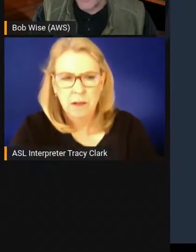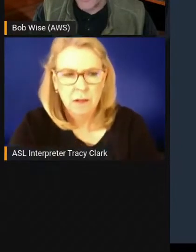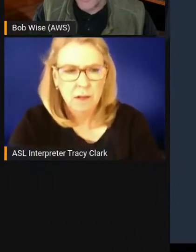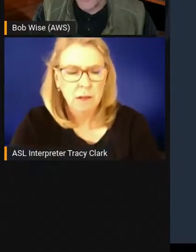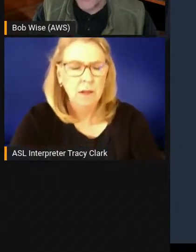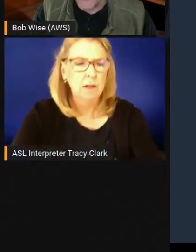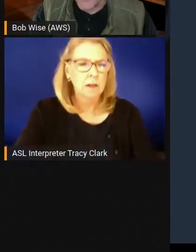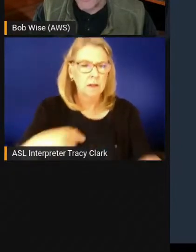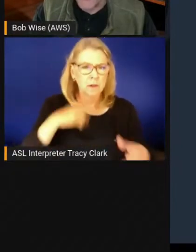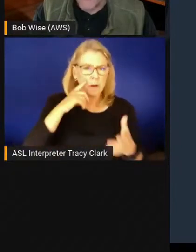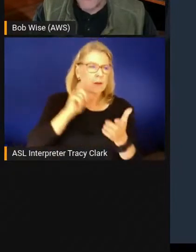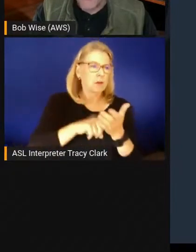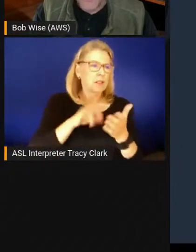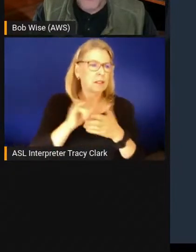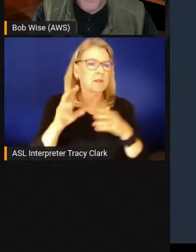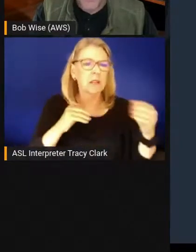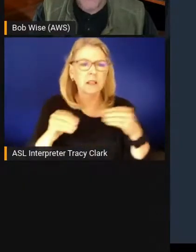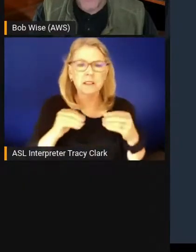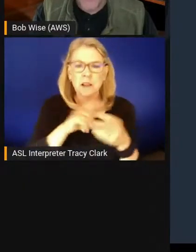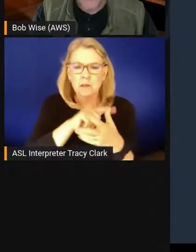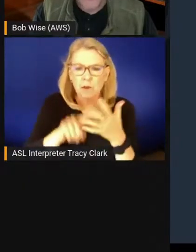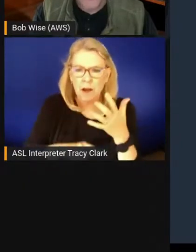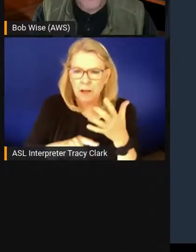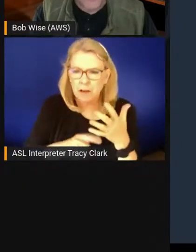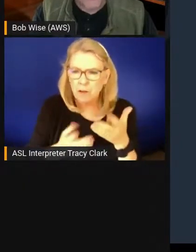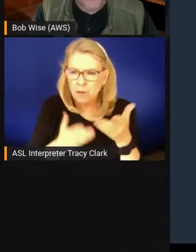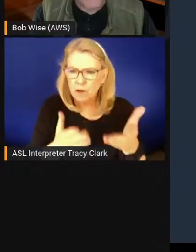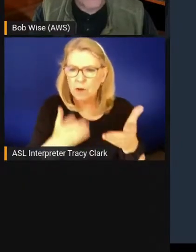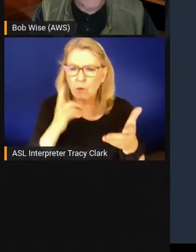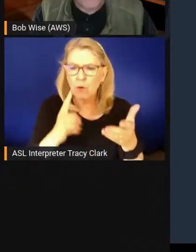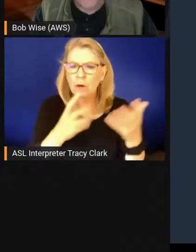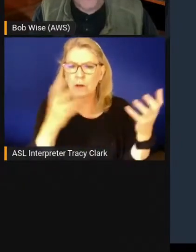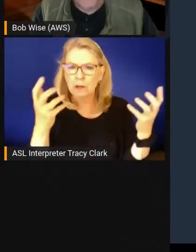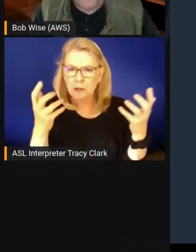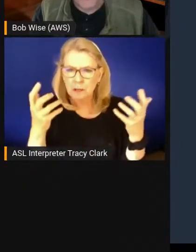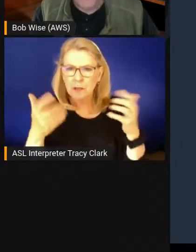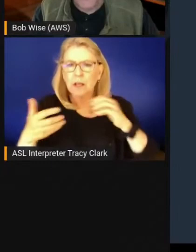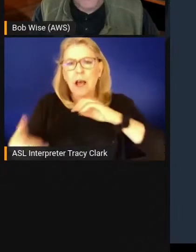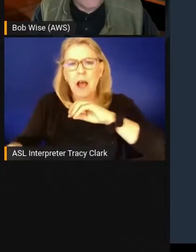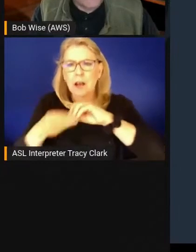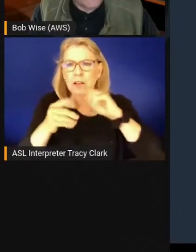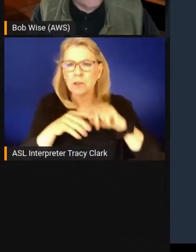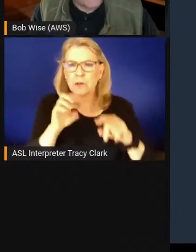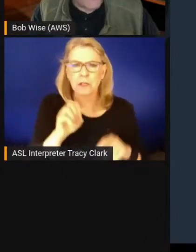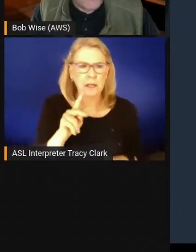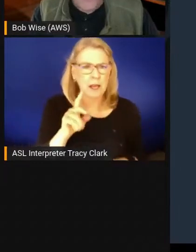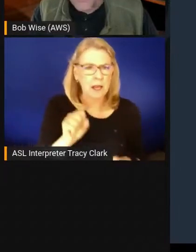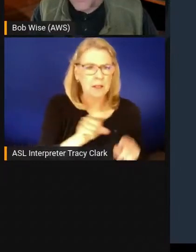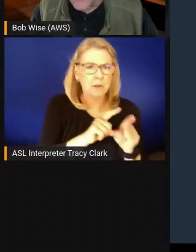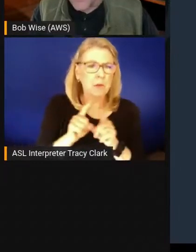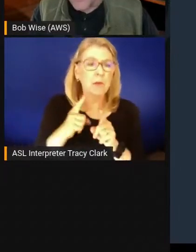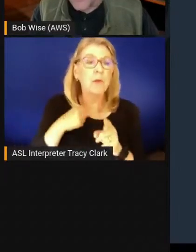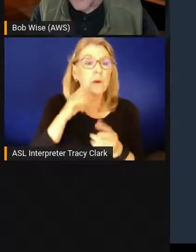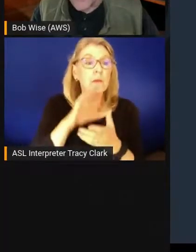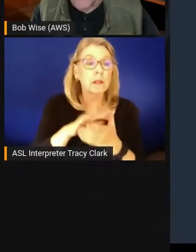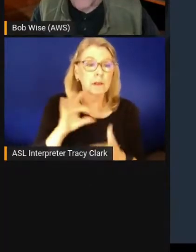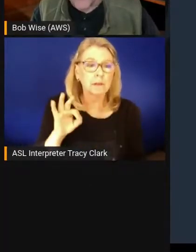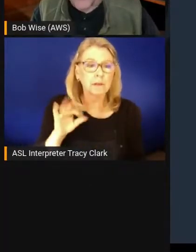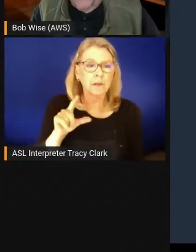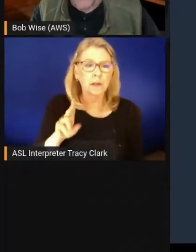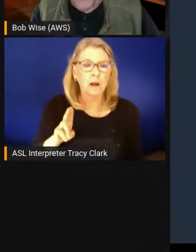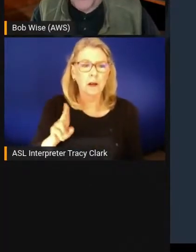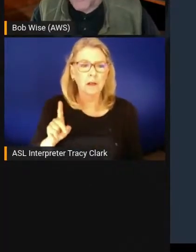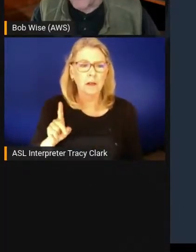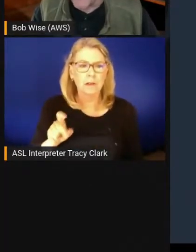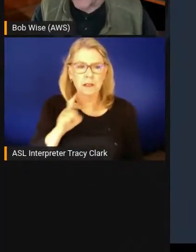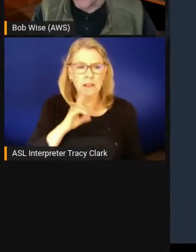to EKS as an add-on as well. We believe Flux is a foundational component